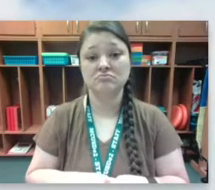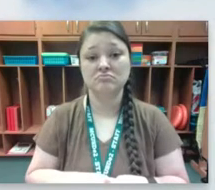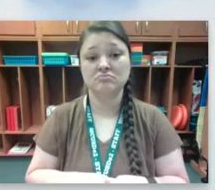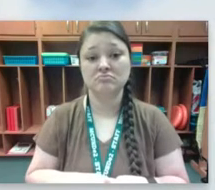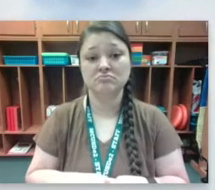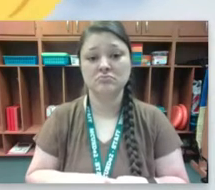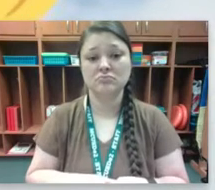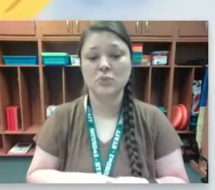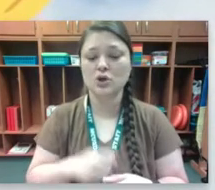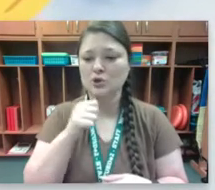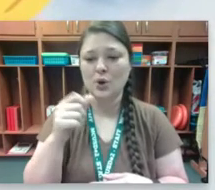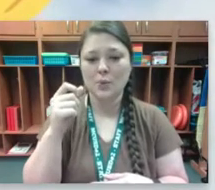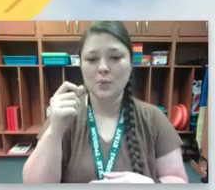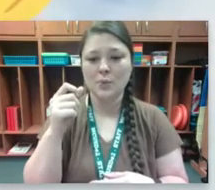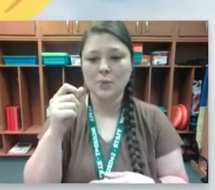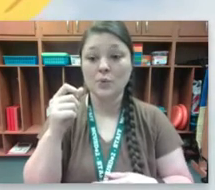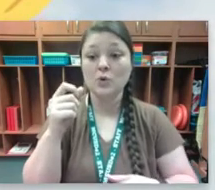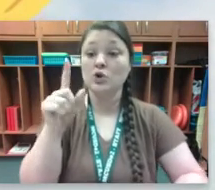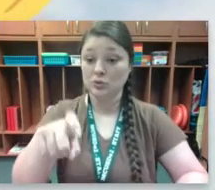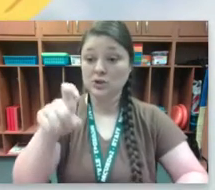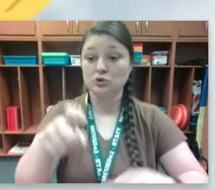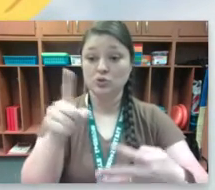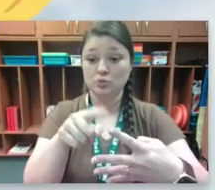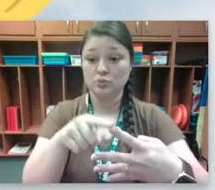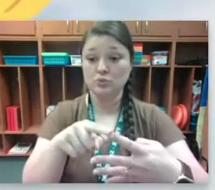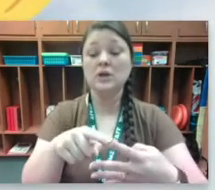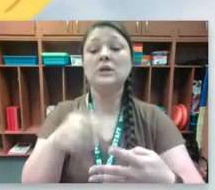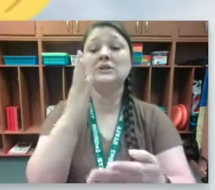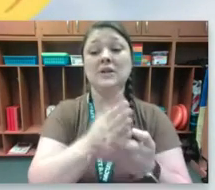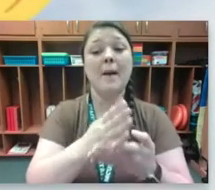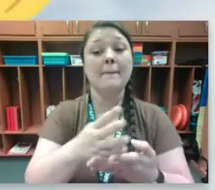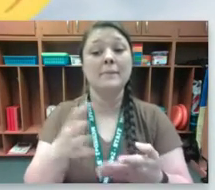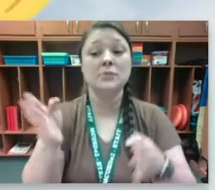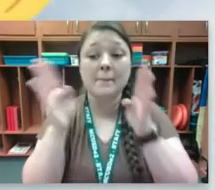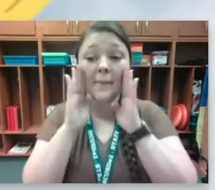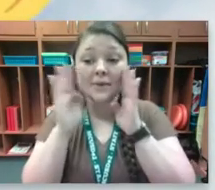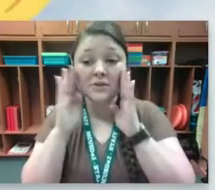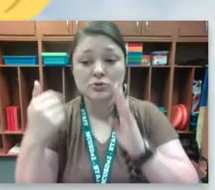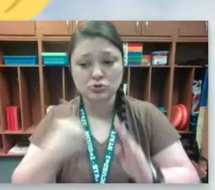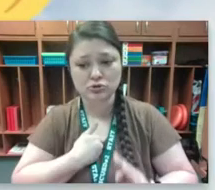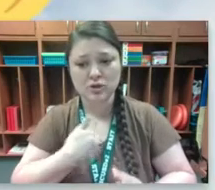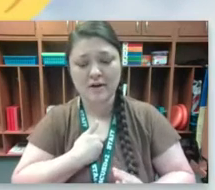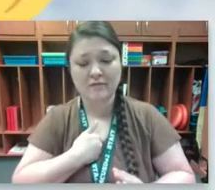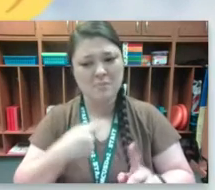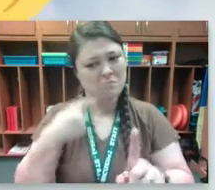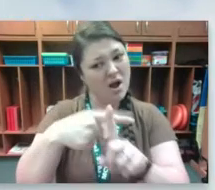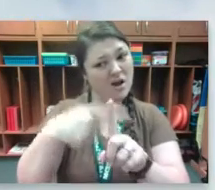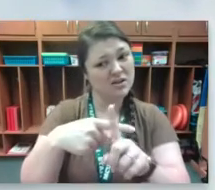Tip number 1, stop to listen to yourself. Are your thoughts negative or positive?